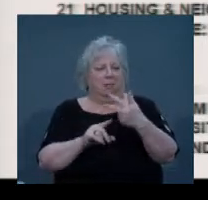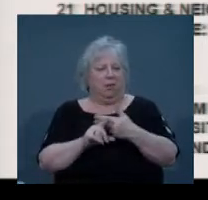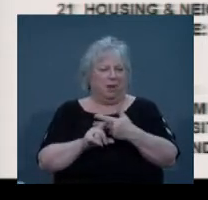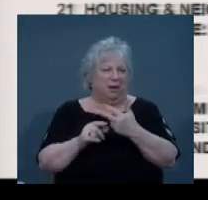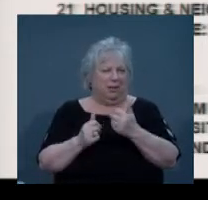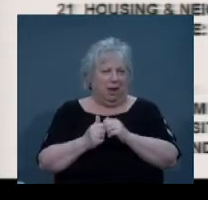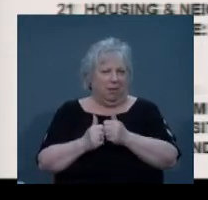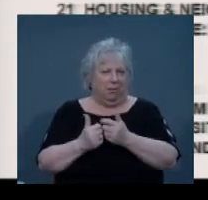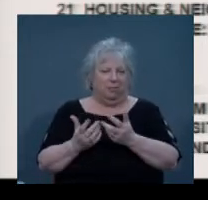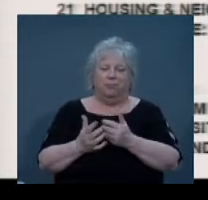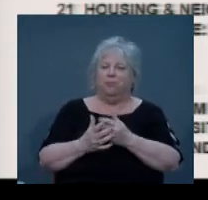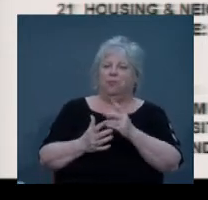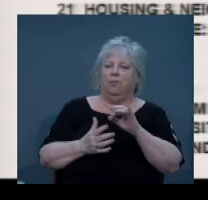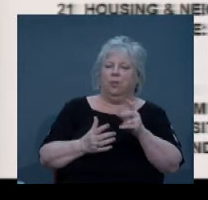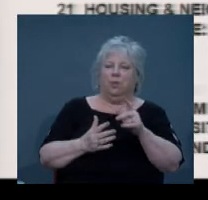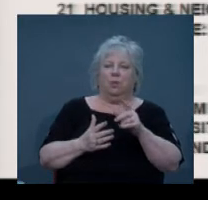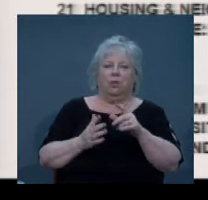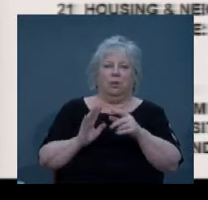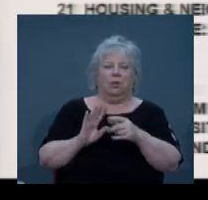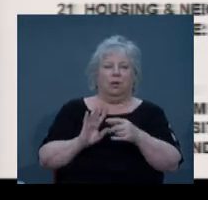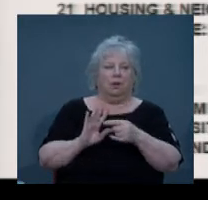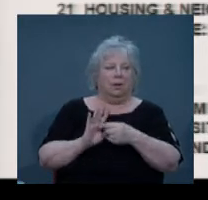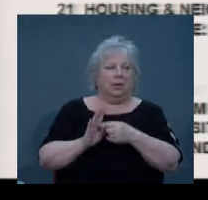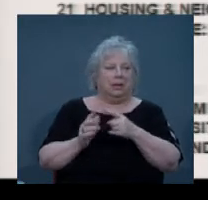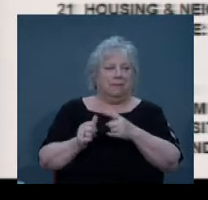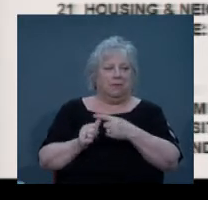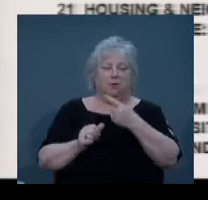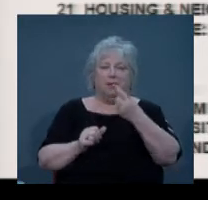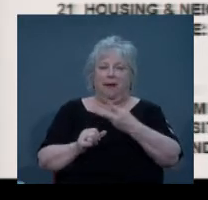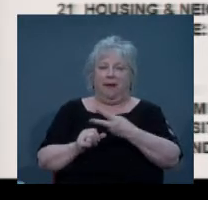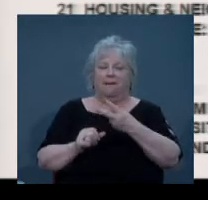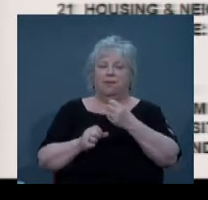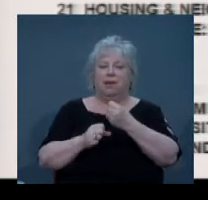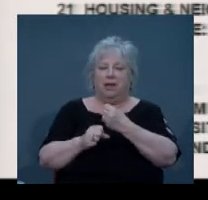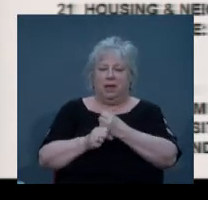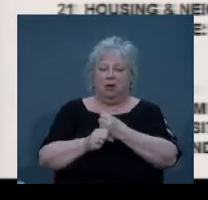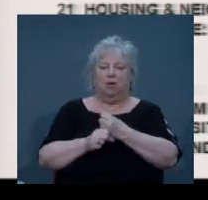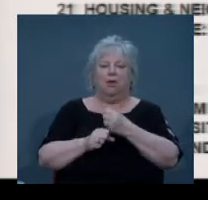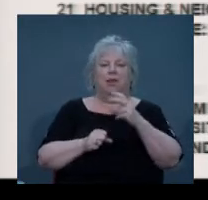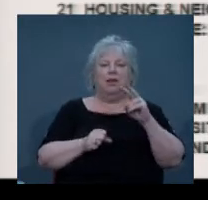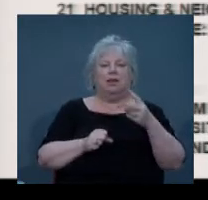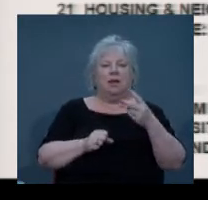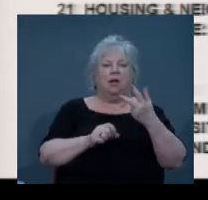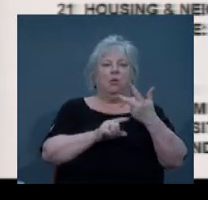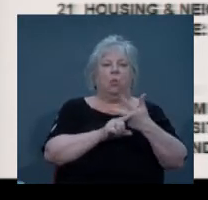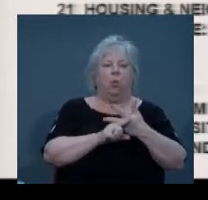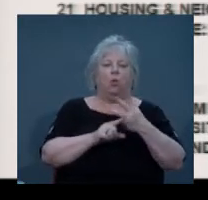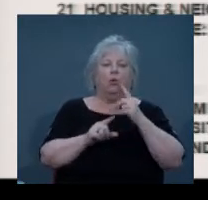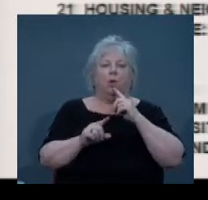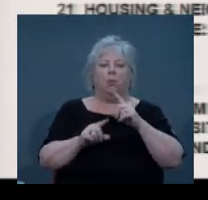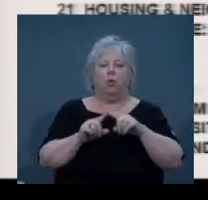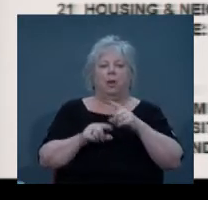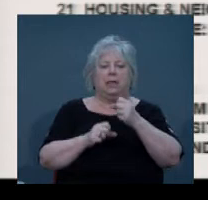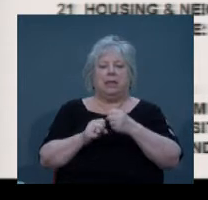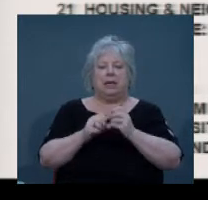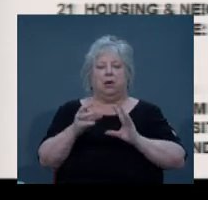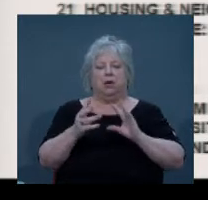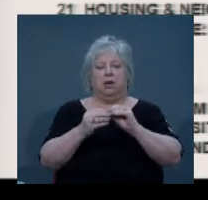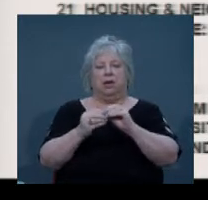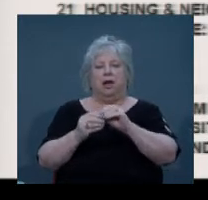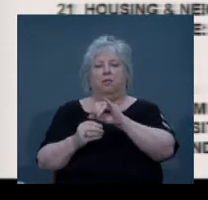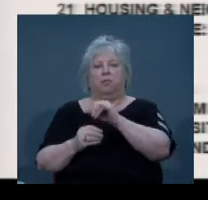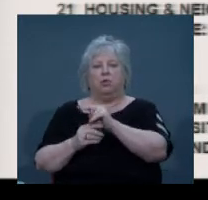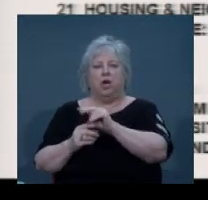months? Well, this is the first half of the year. This is the second quarter report, but it's a year to date from January